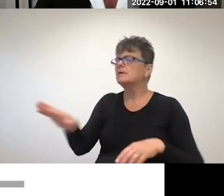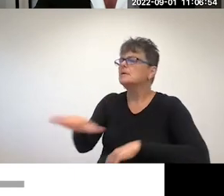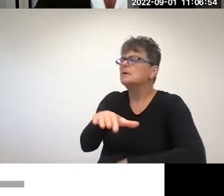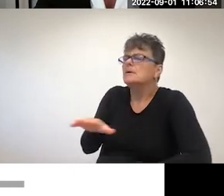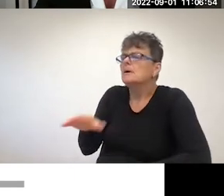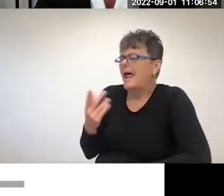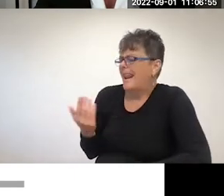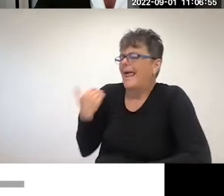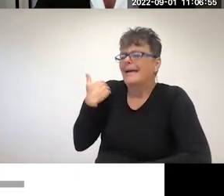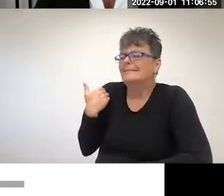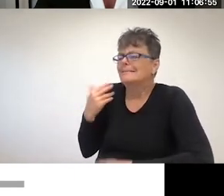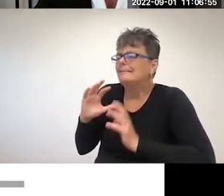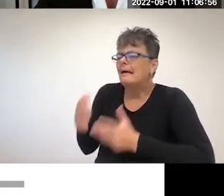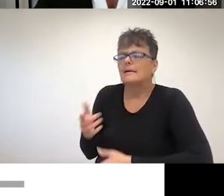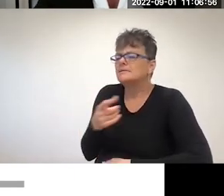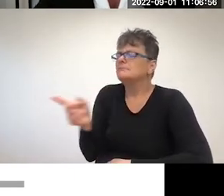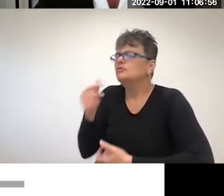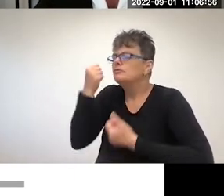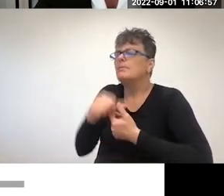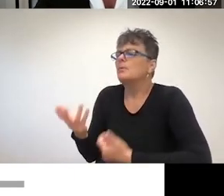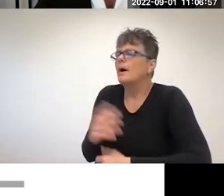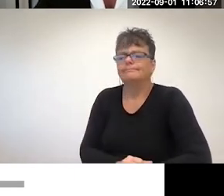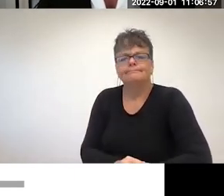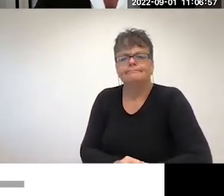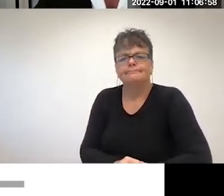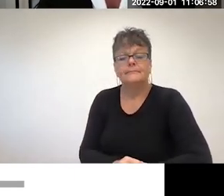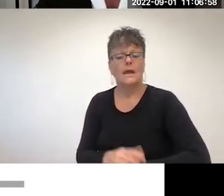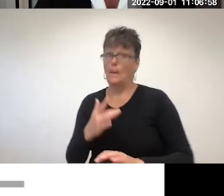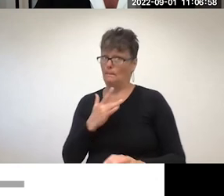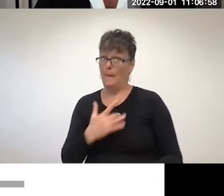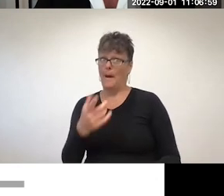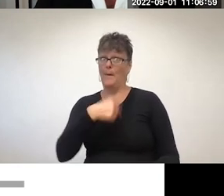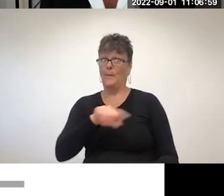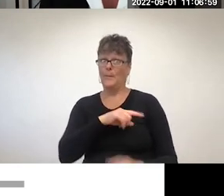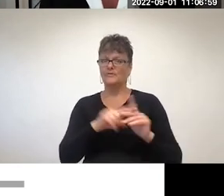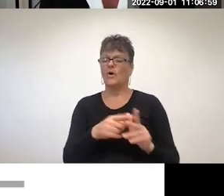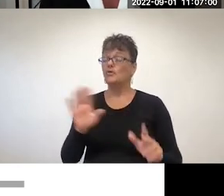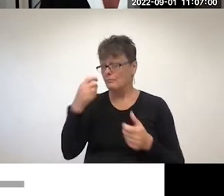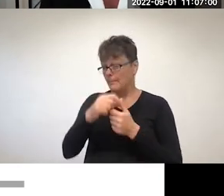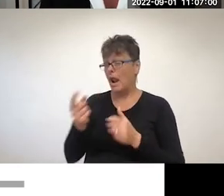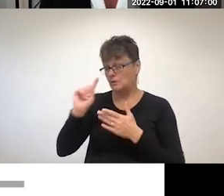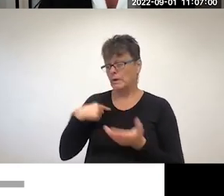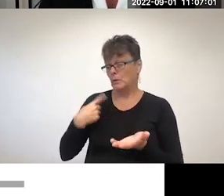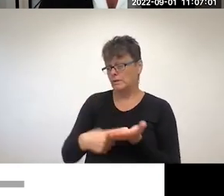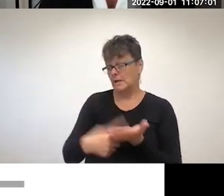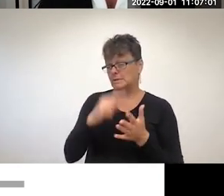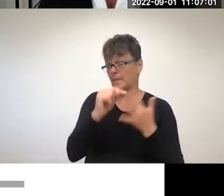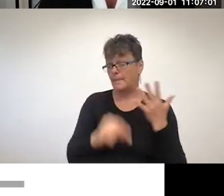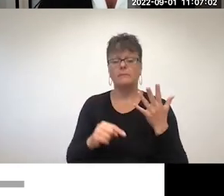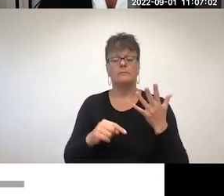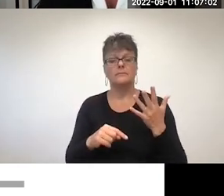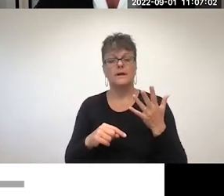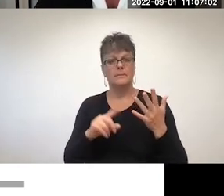together? You know, a lot of times we start class and we say, remember last time we did this and that? Well, ask your students instead. This could be a small